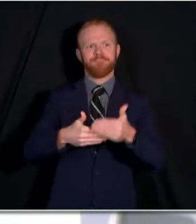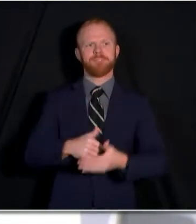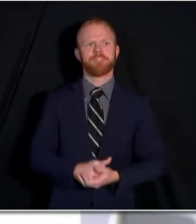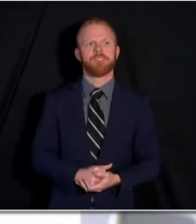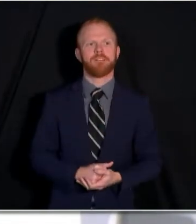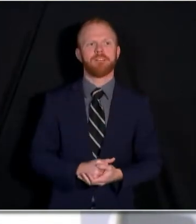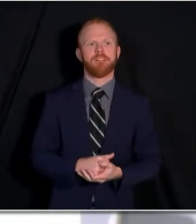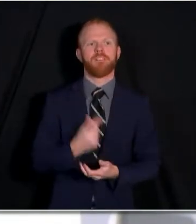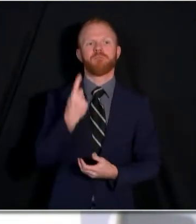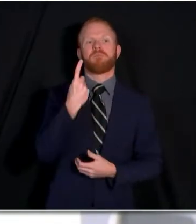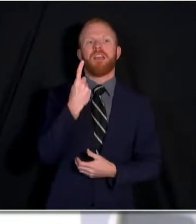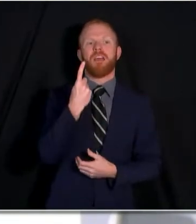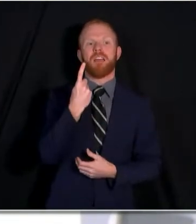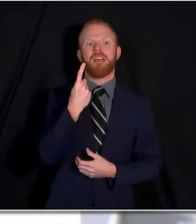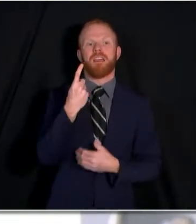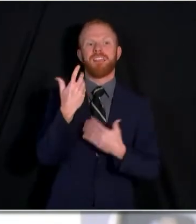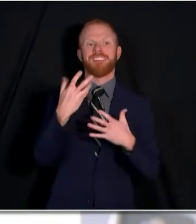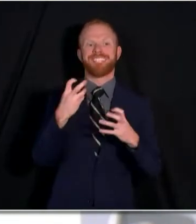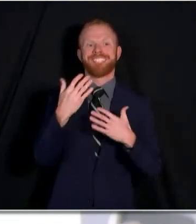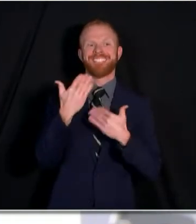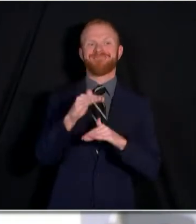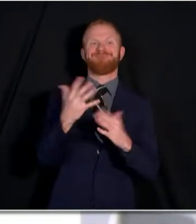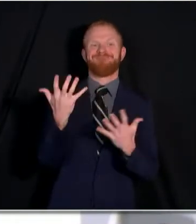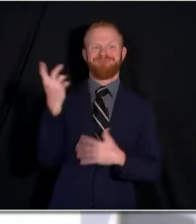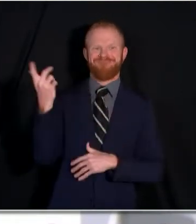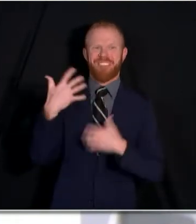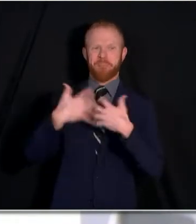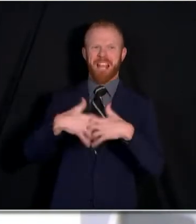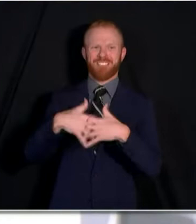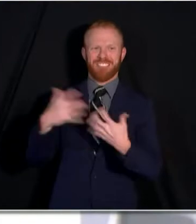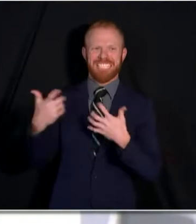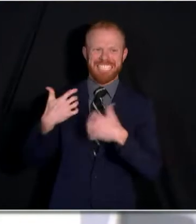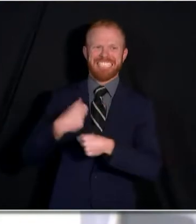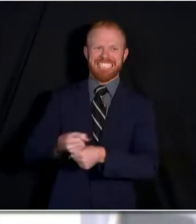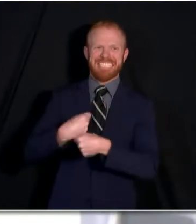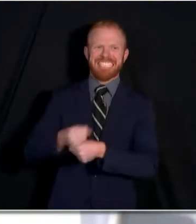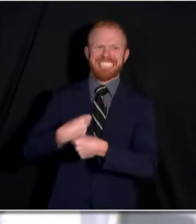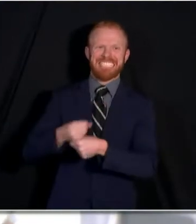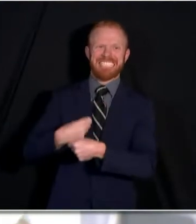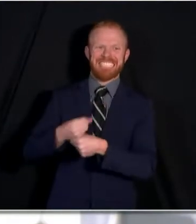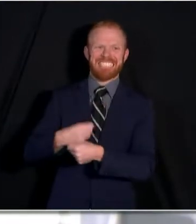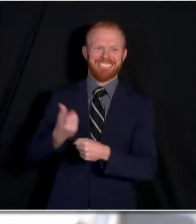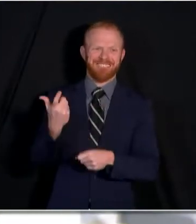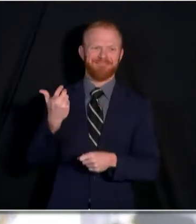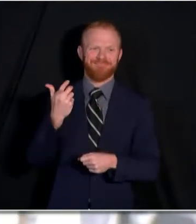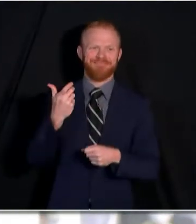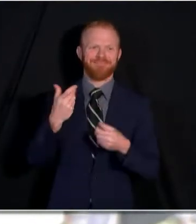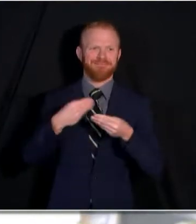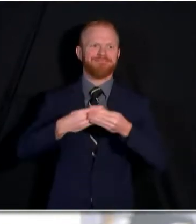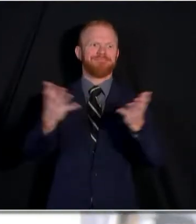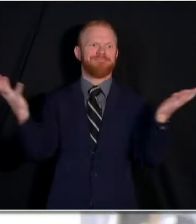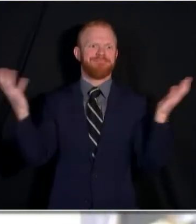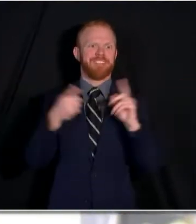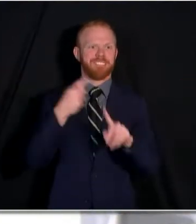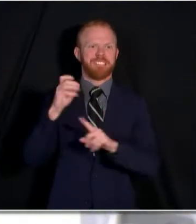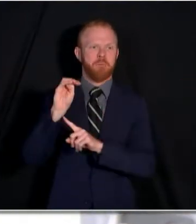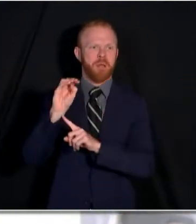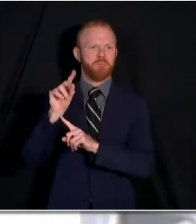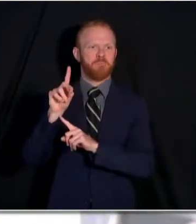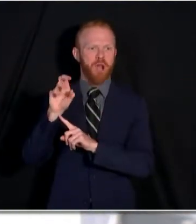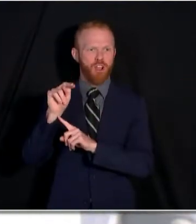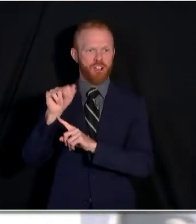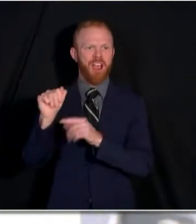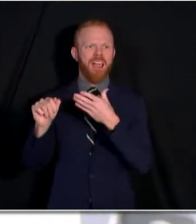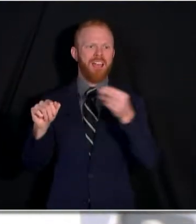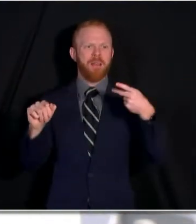supply. There's simply not enough doses being manufactured from Moderna and Pfizer. J&J, we hope to